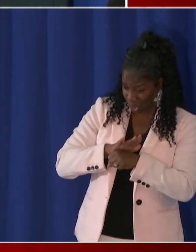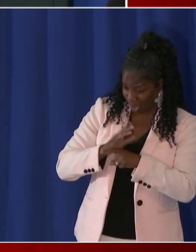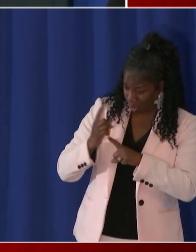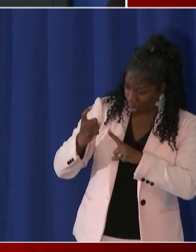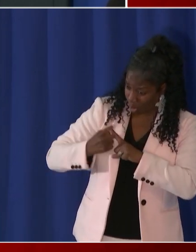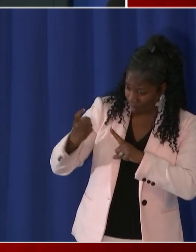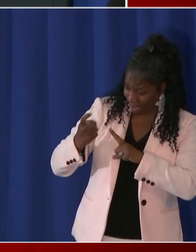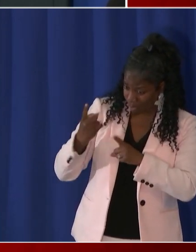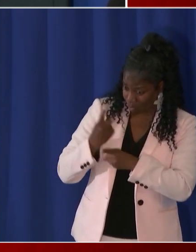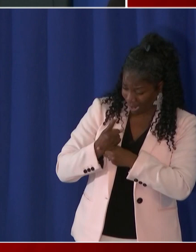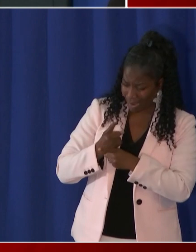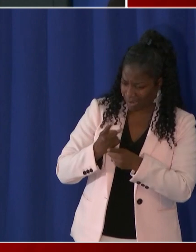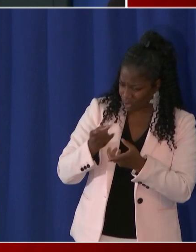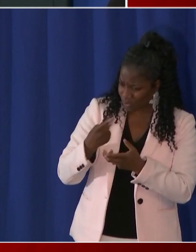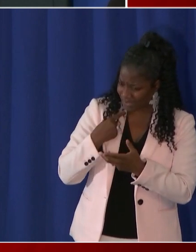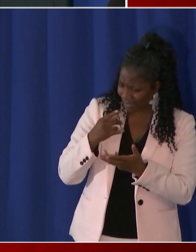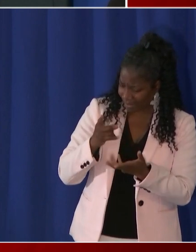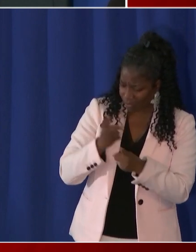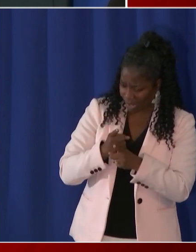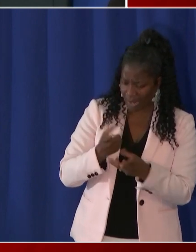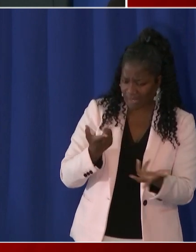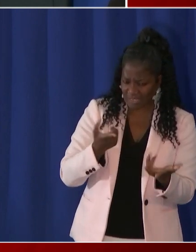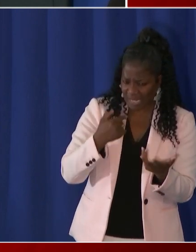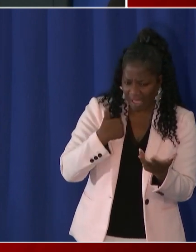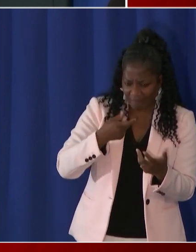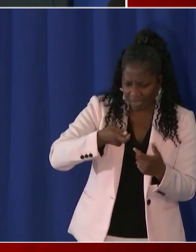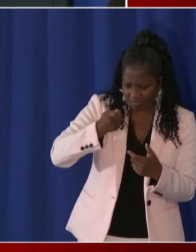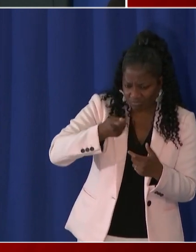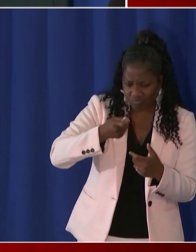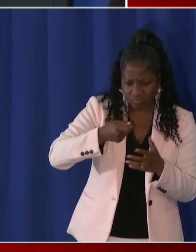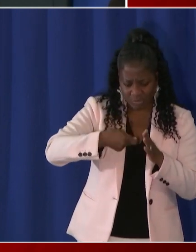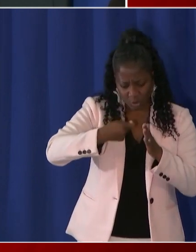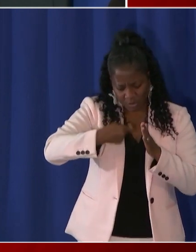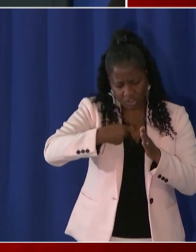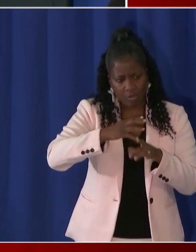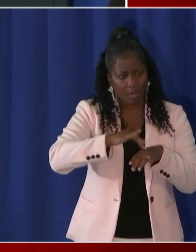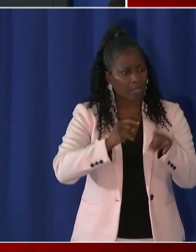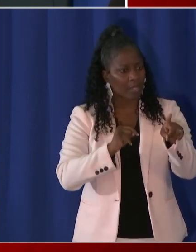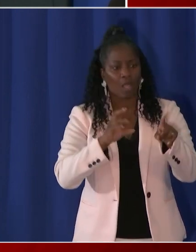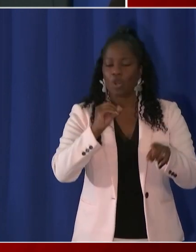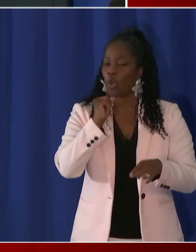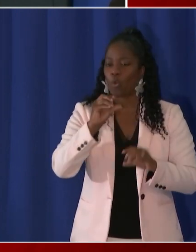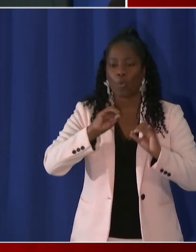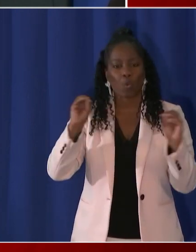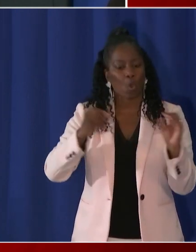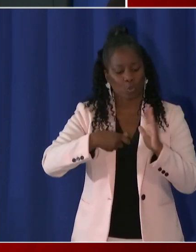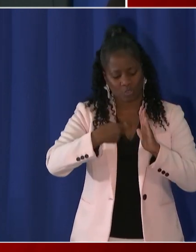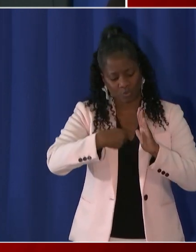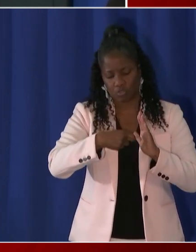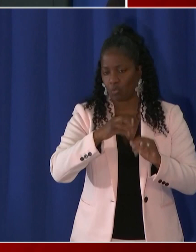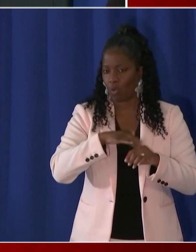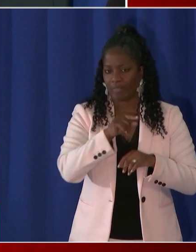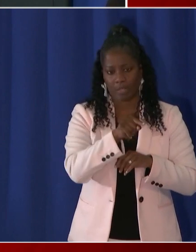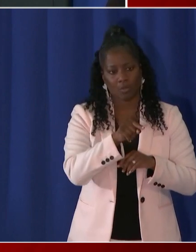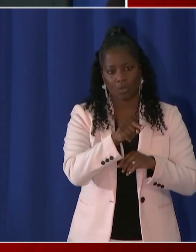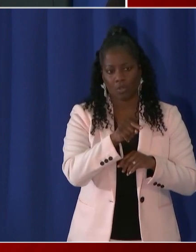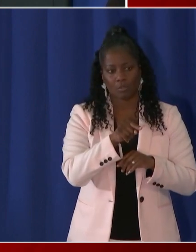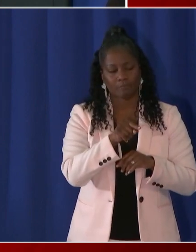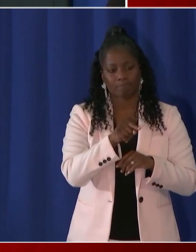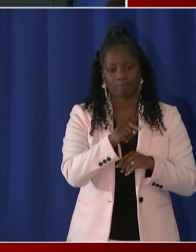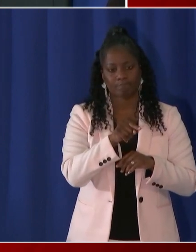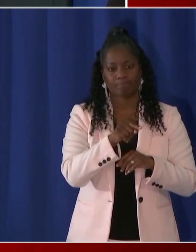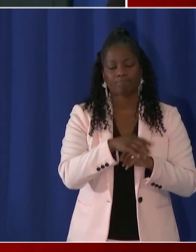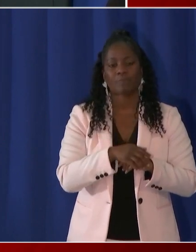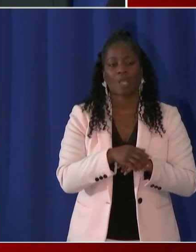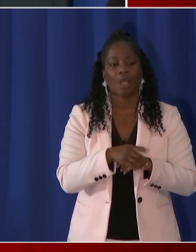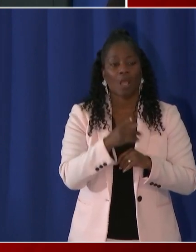tell us about how he did that? Did he have a giggle switch or something? No, these are not giggle switches here. The way